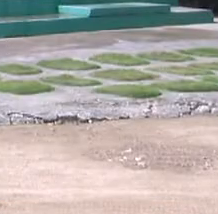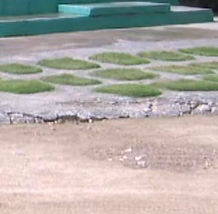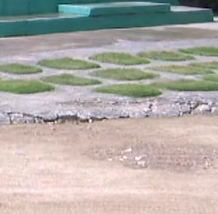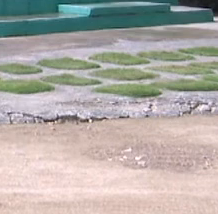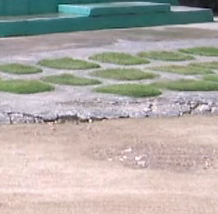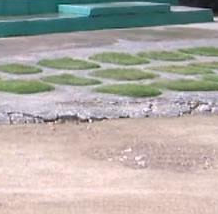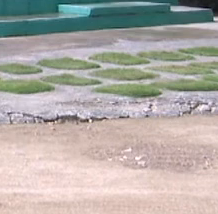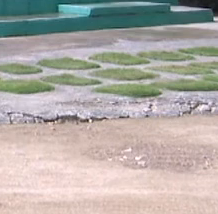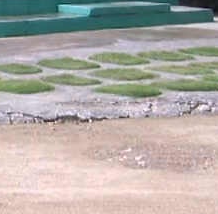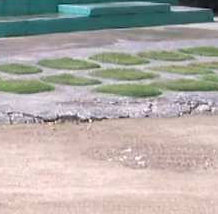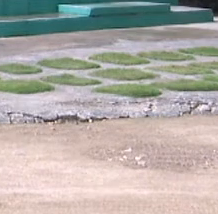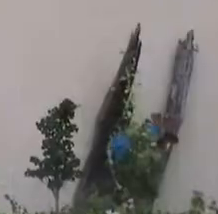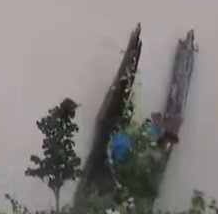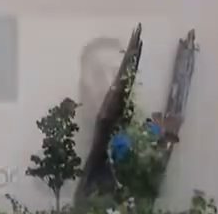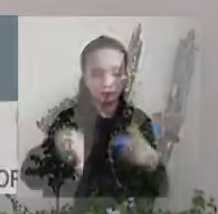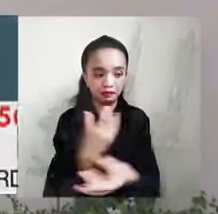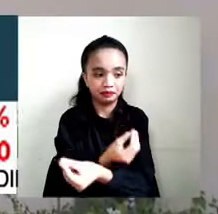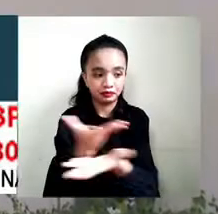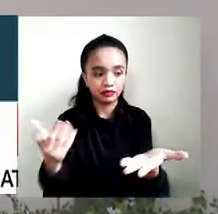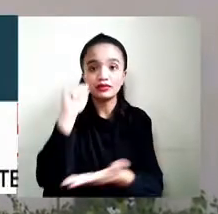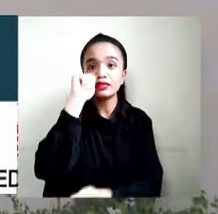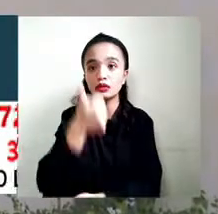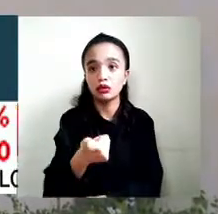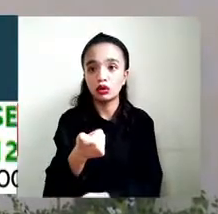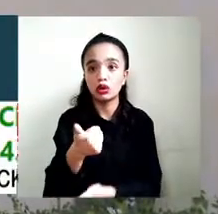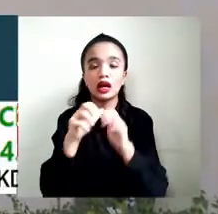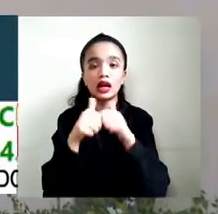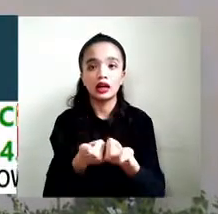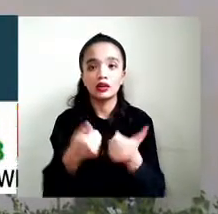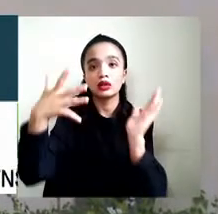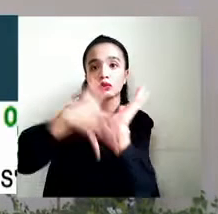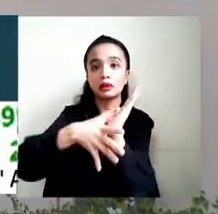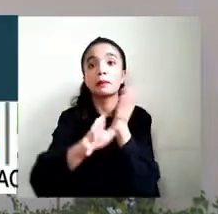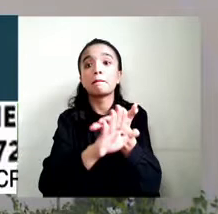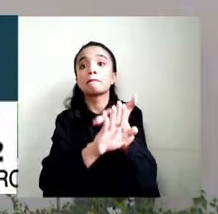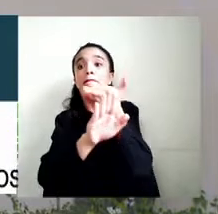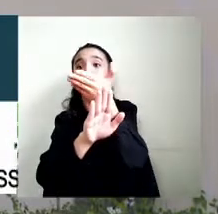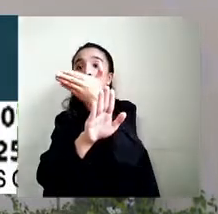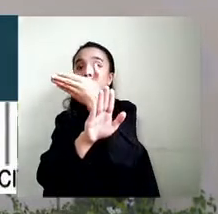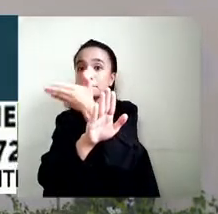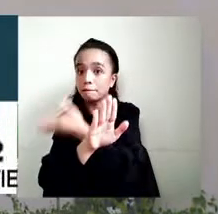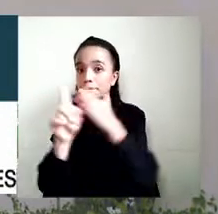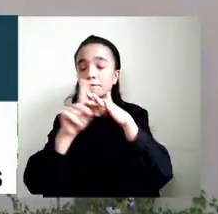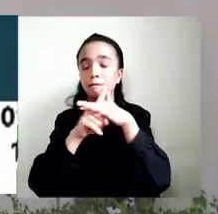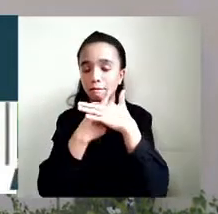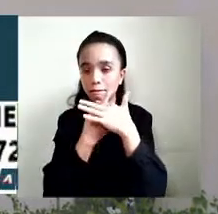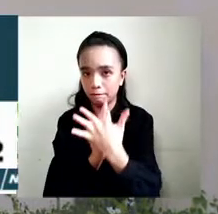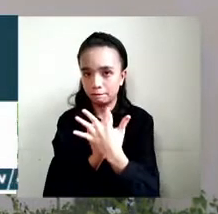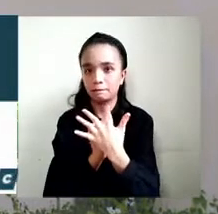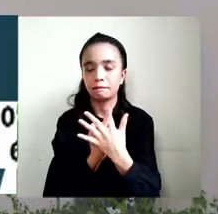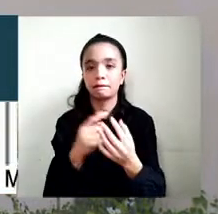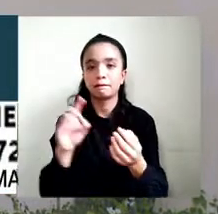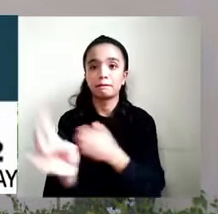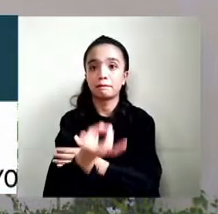paraphernalia will have to be distributed tomorrow by COMELEC before the polls open at 7 a.m.